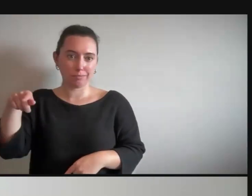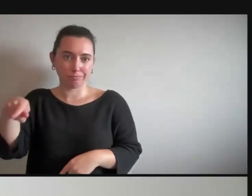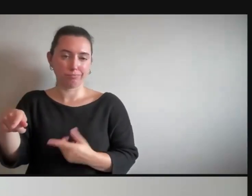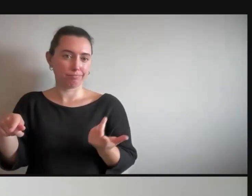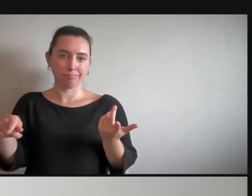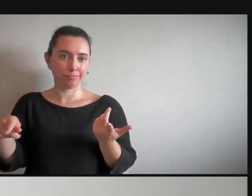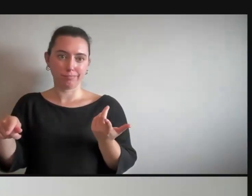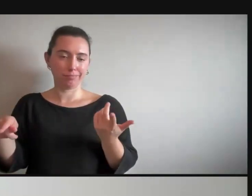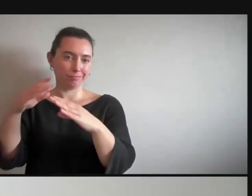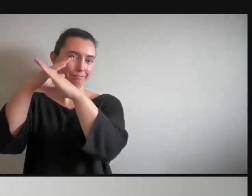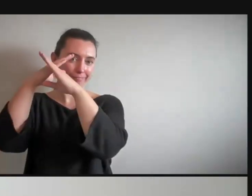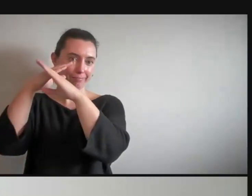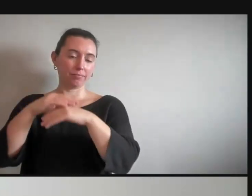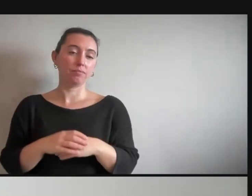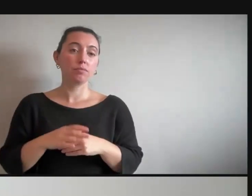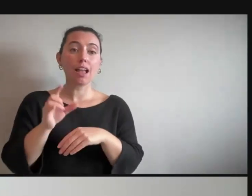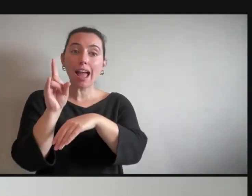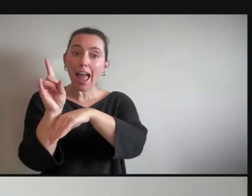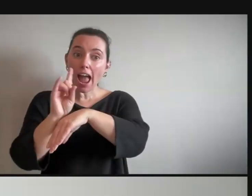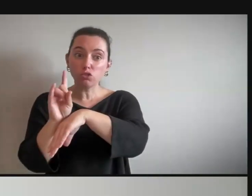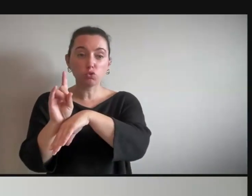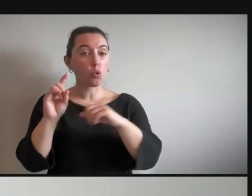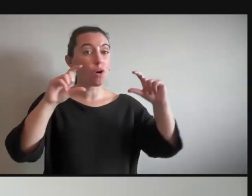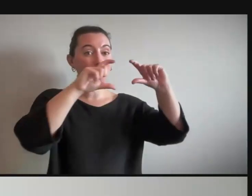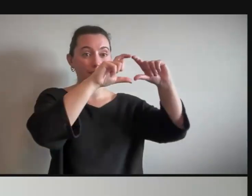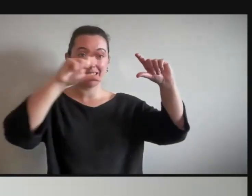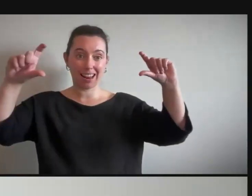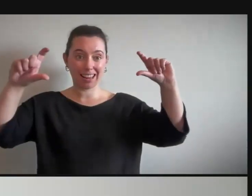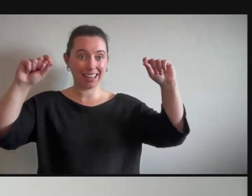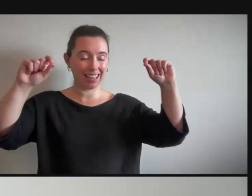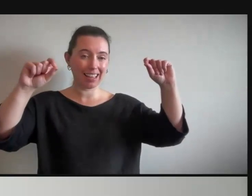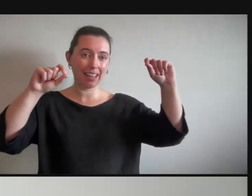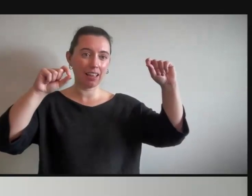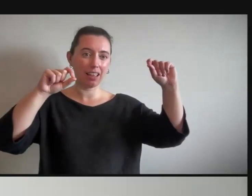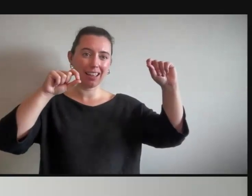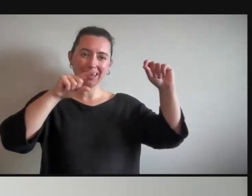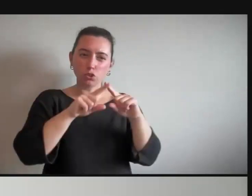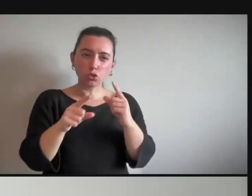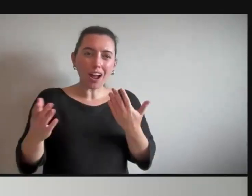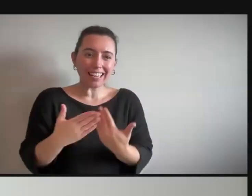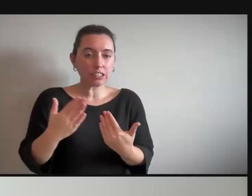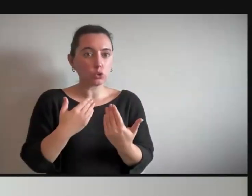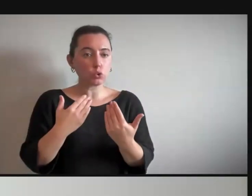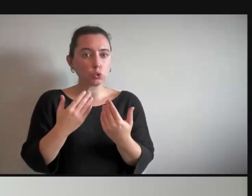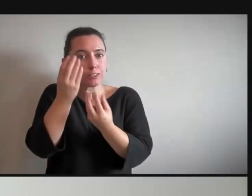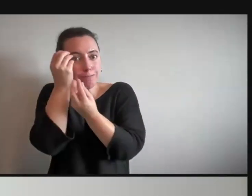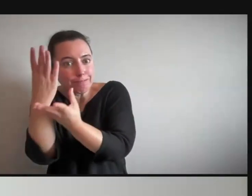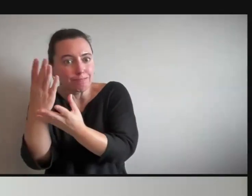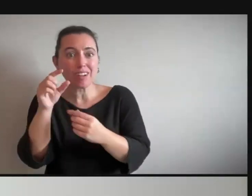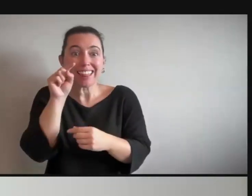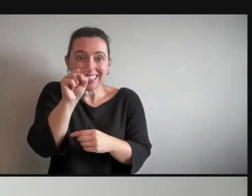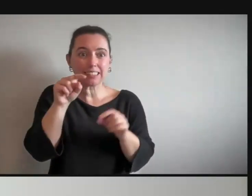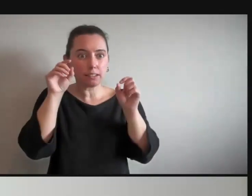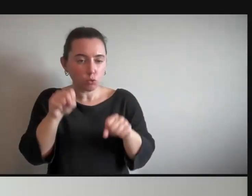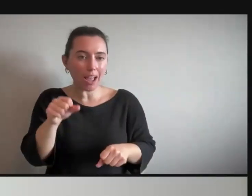in Android, in the heading, it's very hard to announce it as button. So now we have like ABRA desktop,